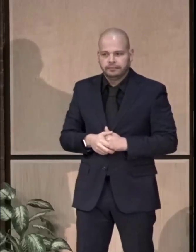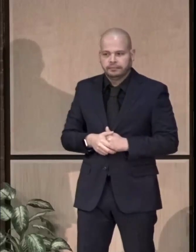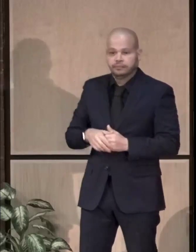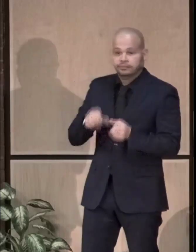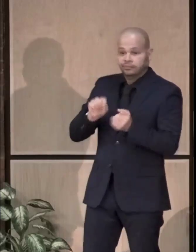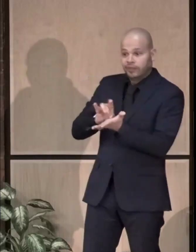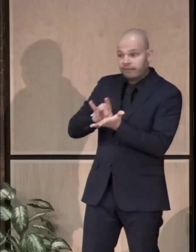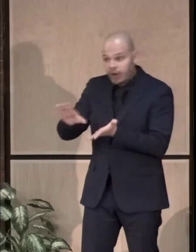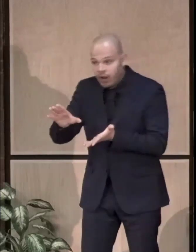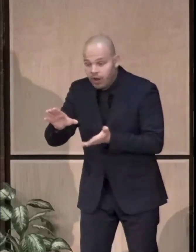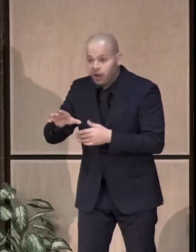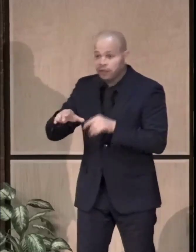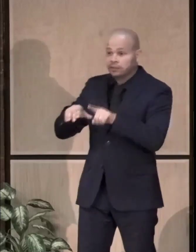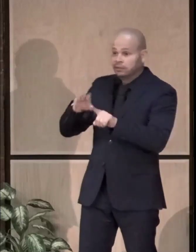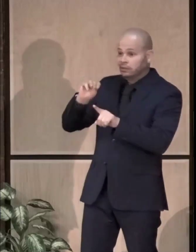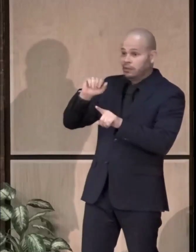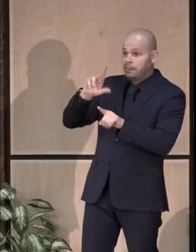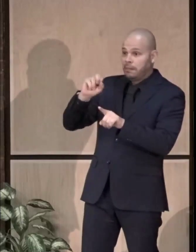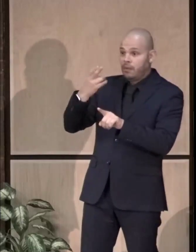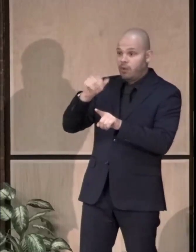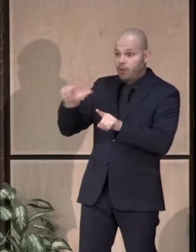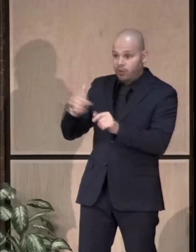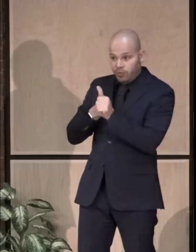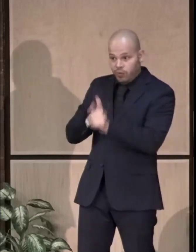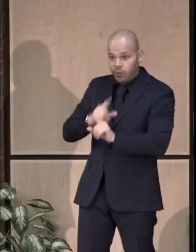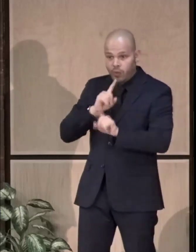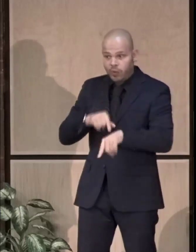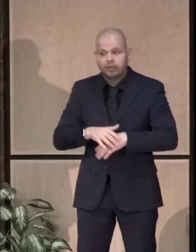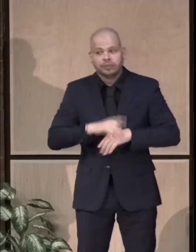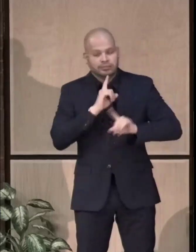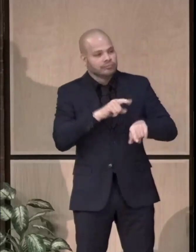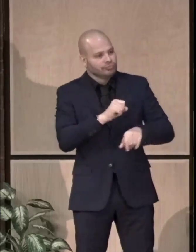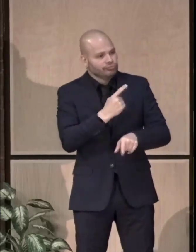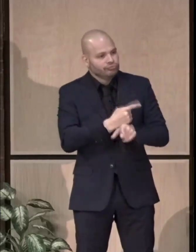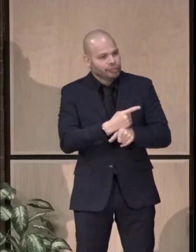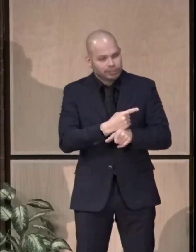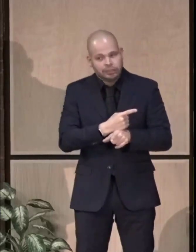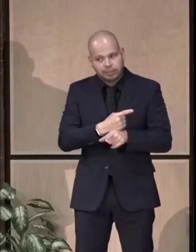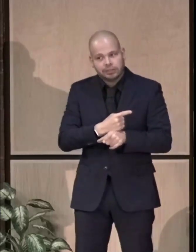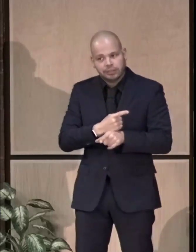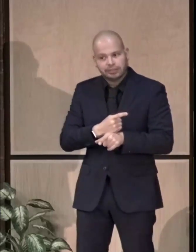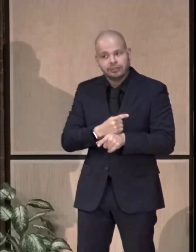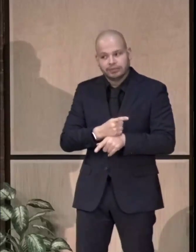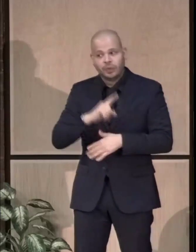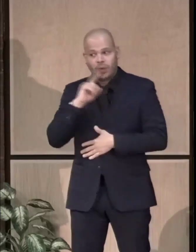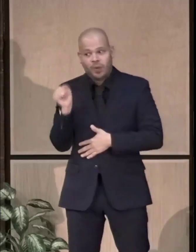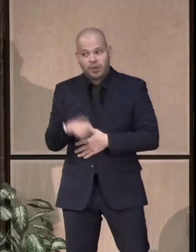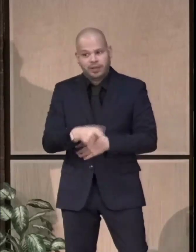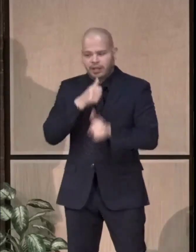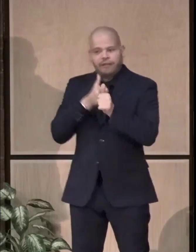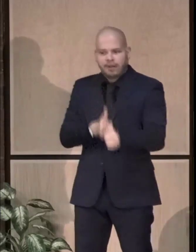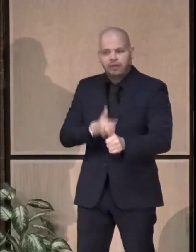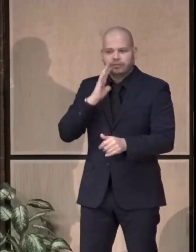to comply? There, yes. I mean, it is a lawful order. So if he didn't follow a lawful order for a command directed, we could go down that route. Yes,